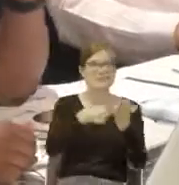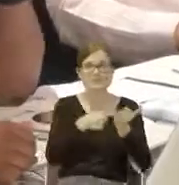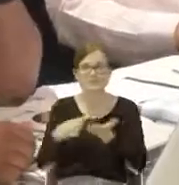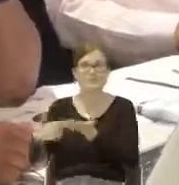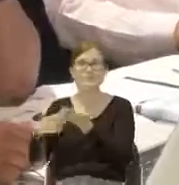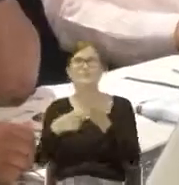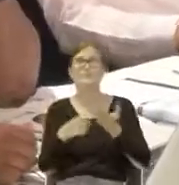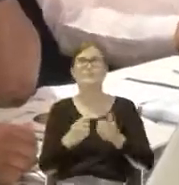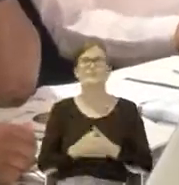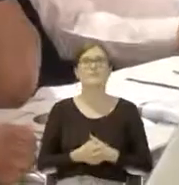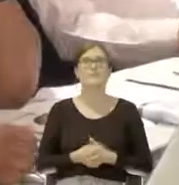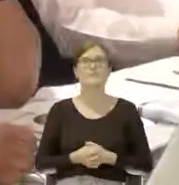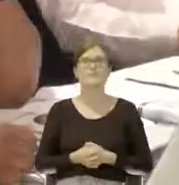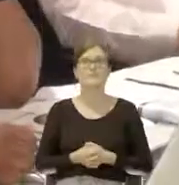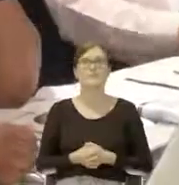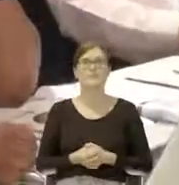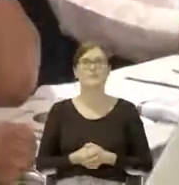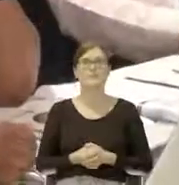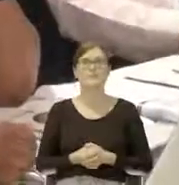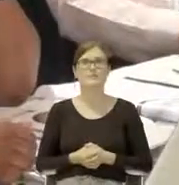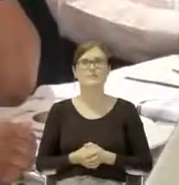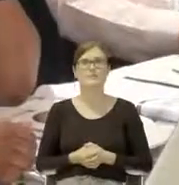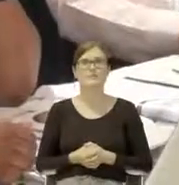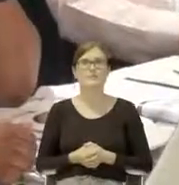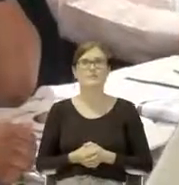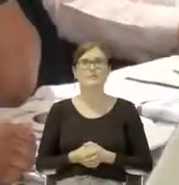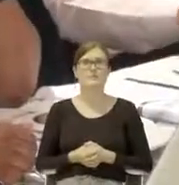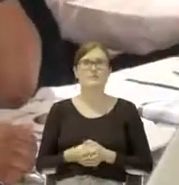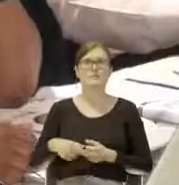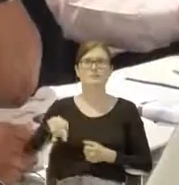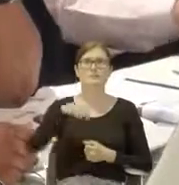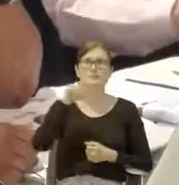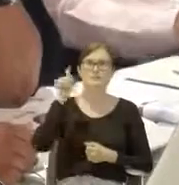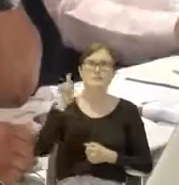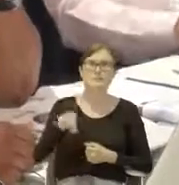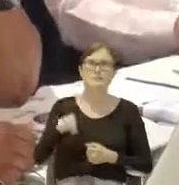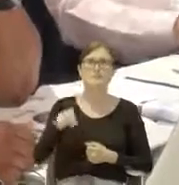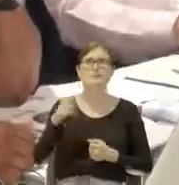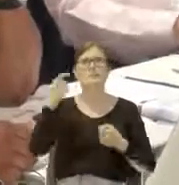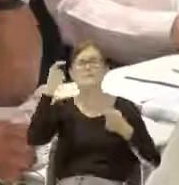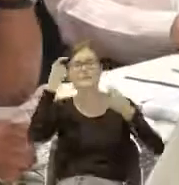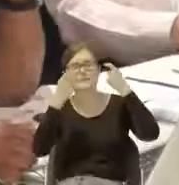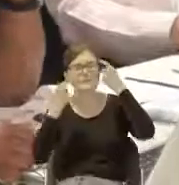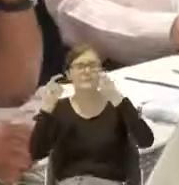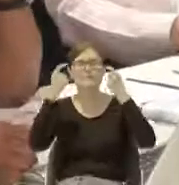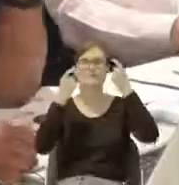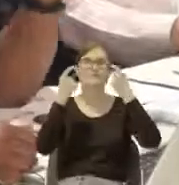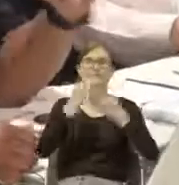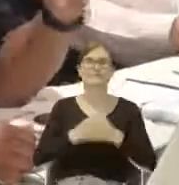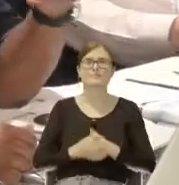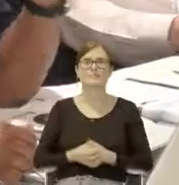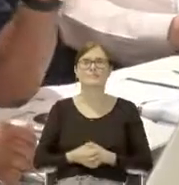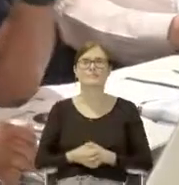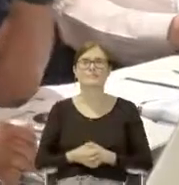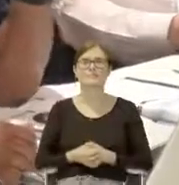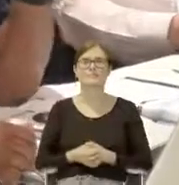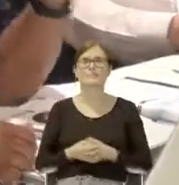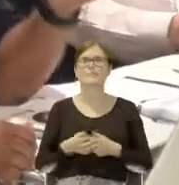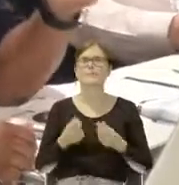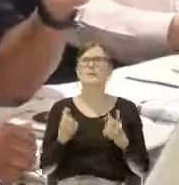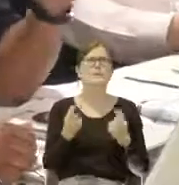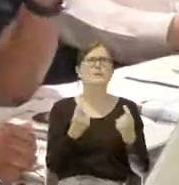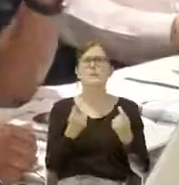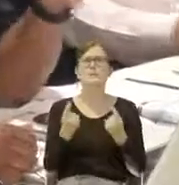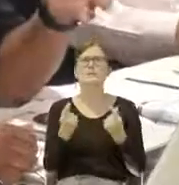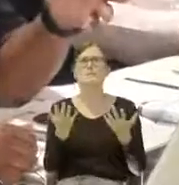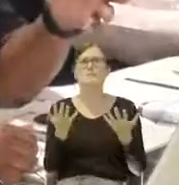that says we need to do a serious introspection as individual